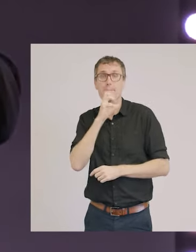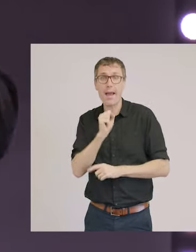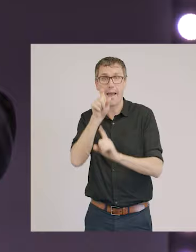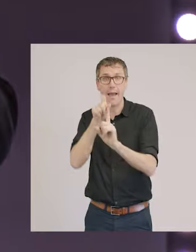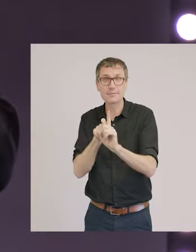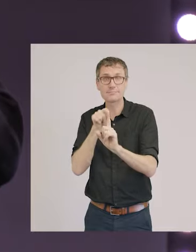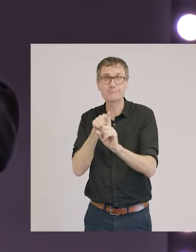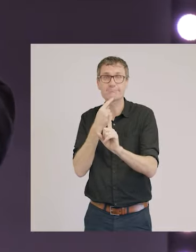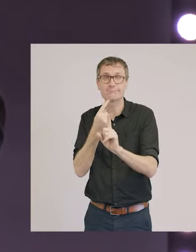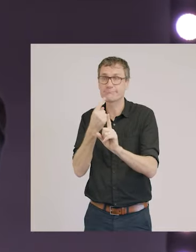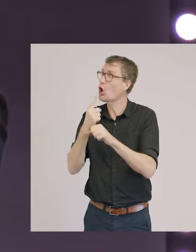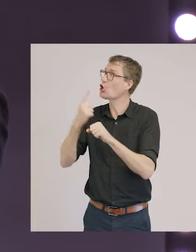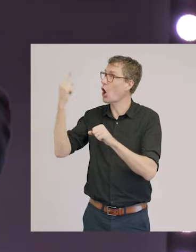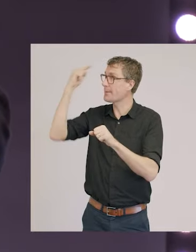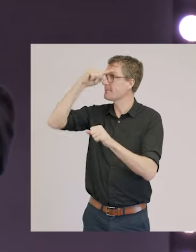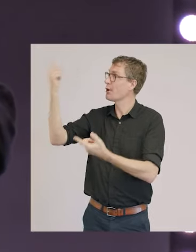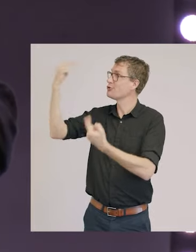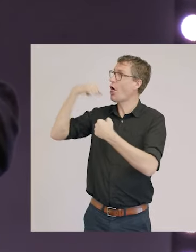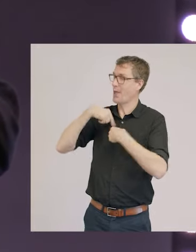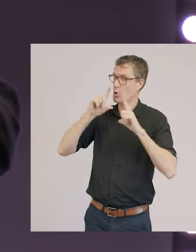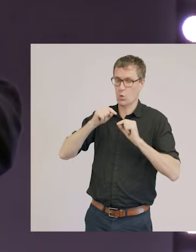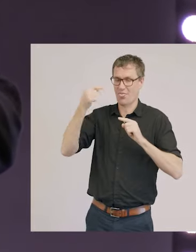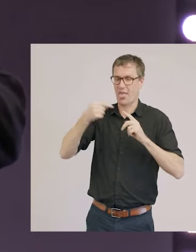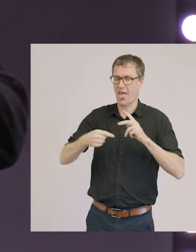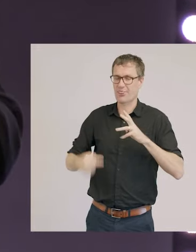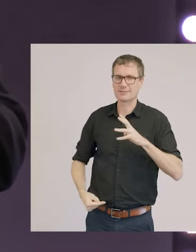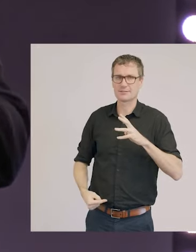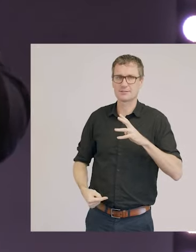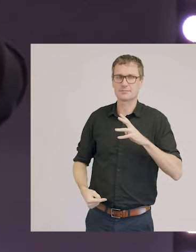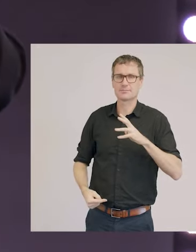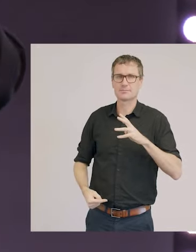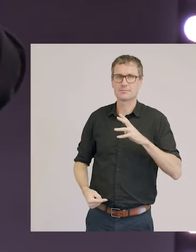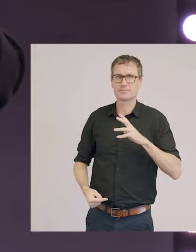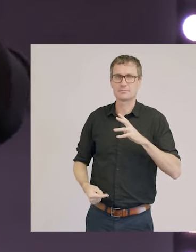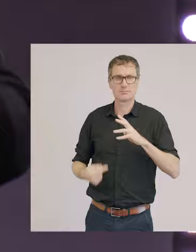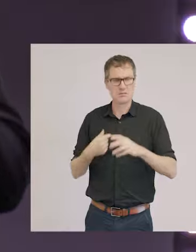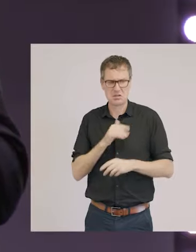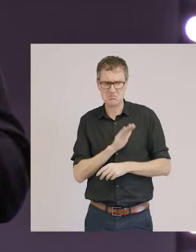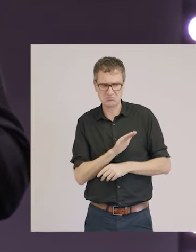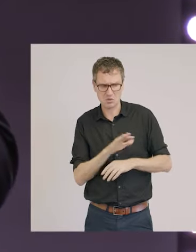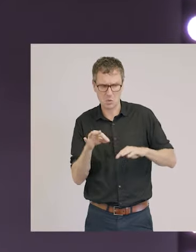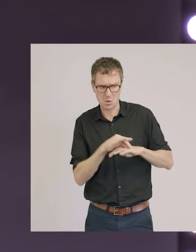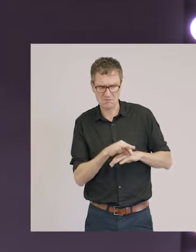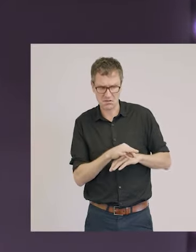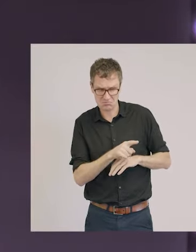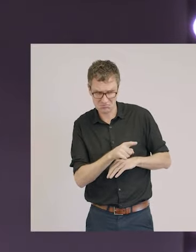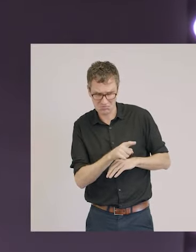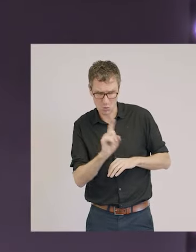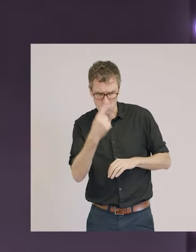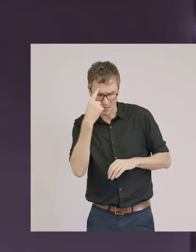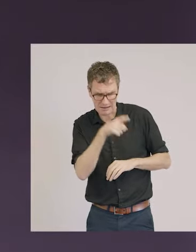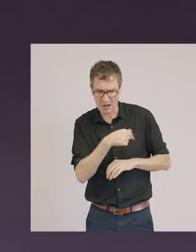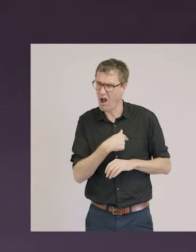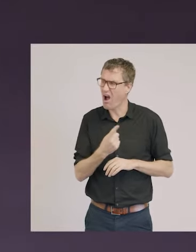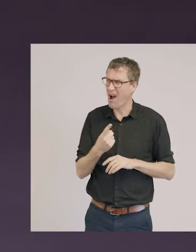say, God's told me to do such and such. And, you know, it's a big decision. I think, oh my goodness. And I talk to the wife and I say,